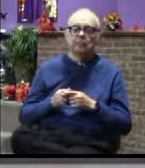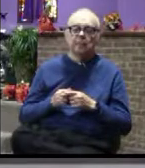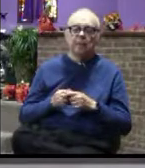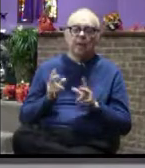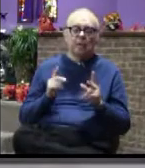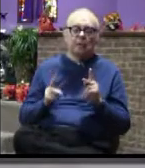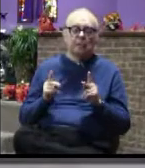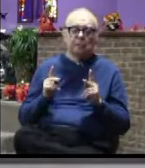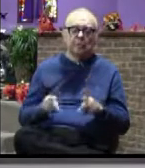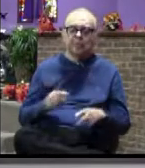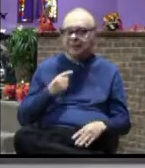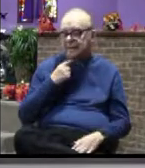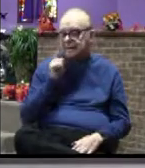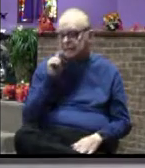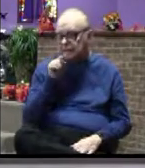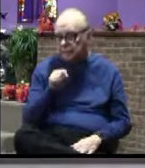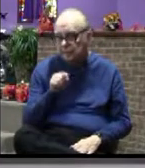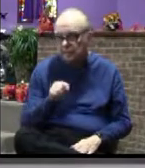they say to you